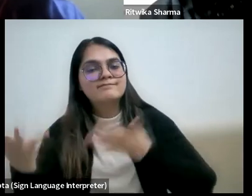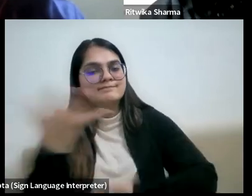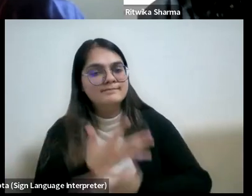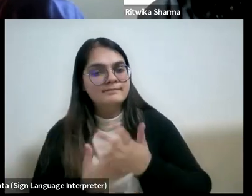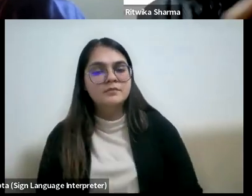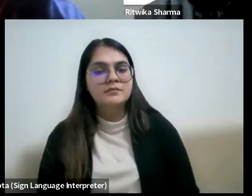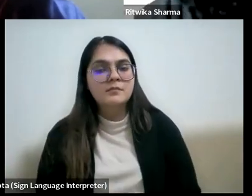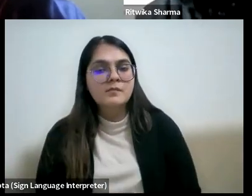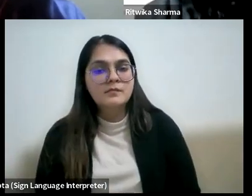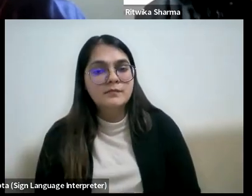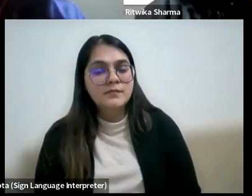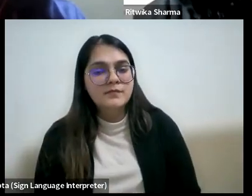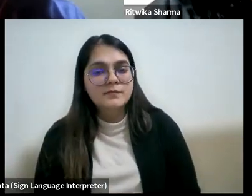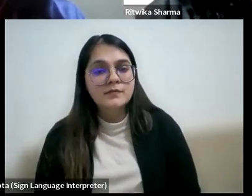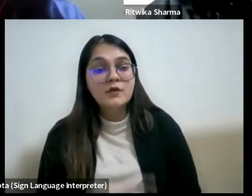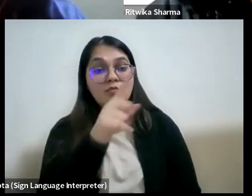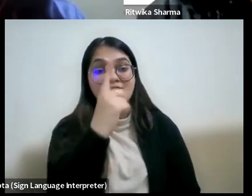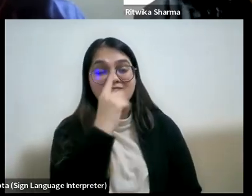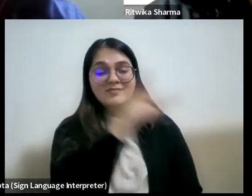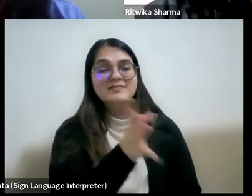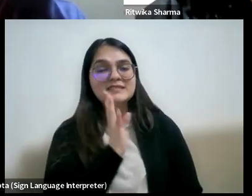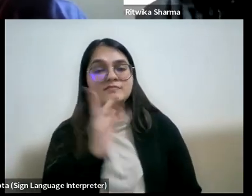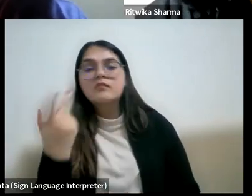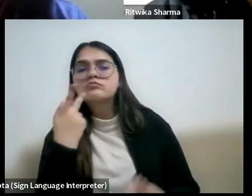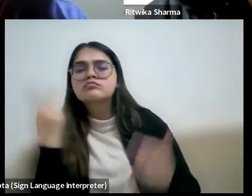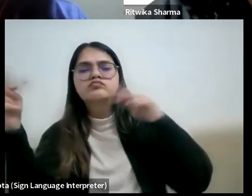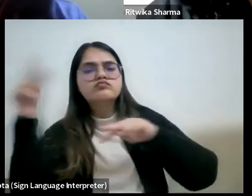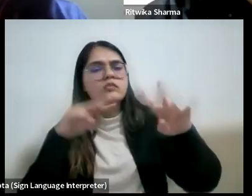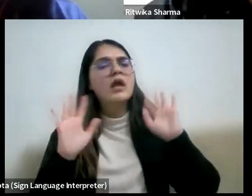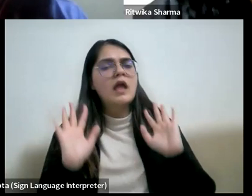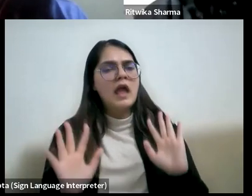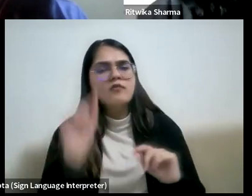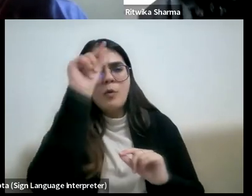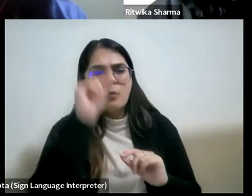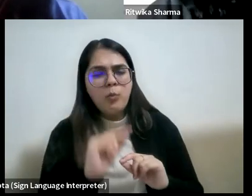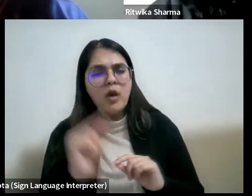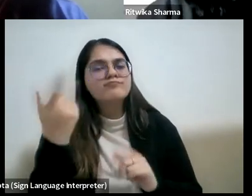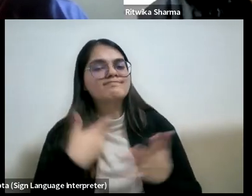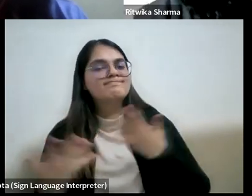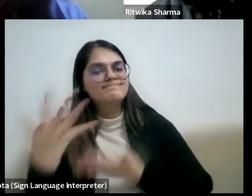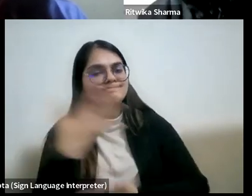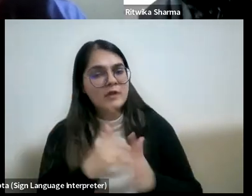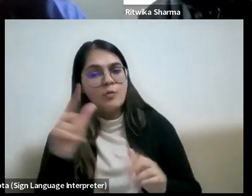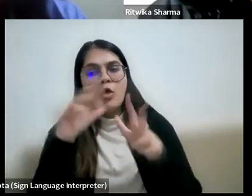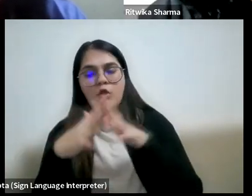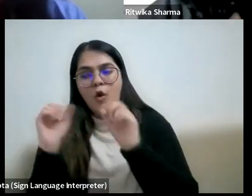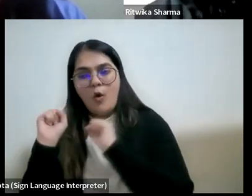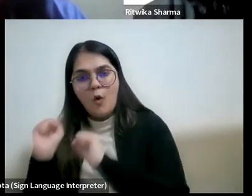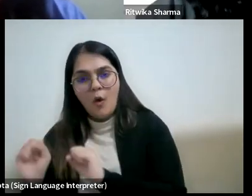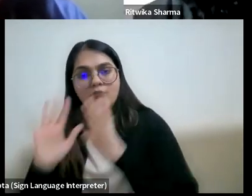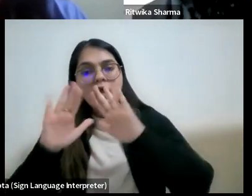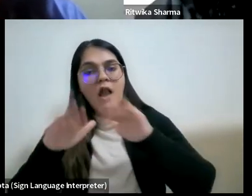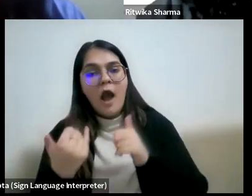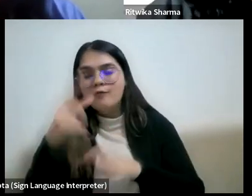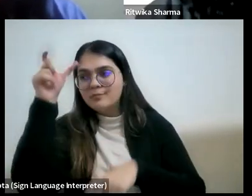and while you've thrown light on several concerning aspects of the law, concerning aspects of how